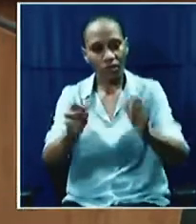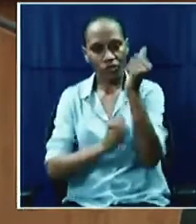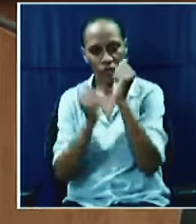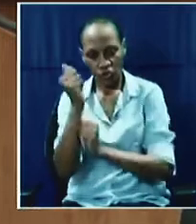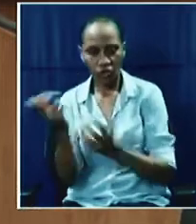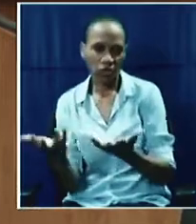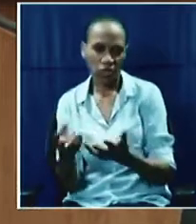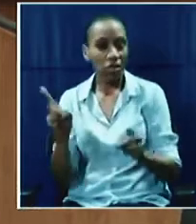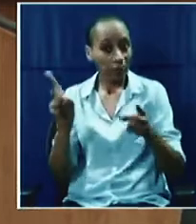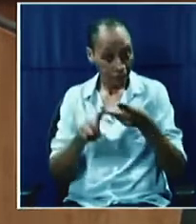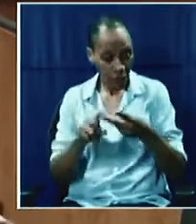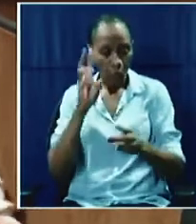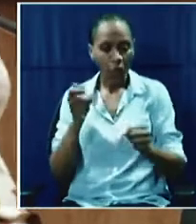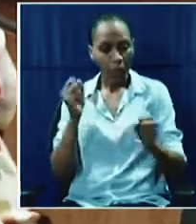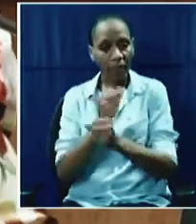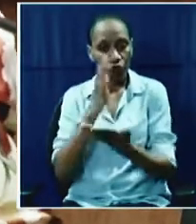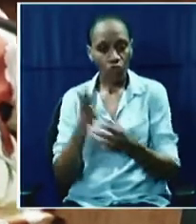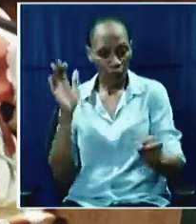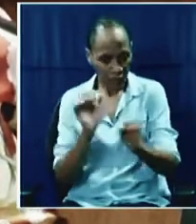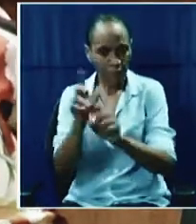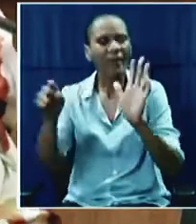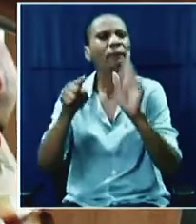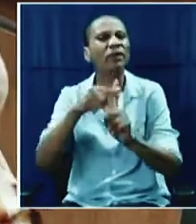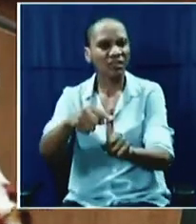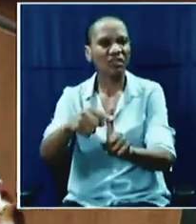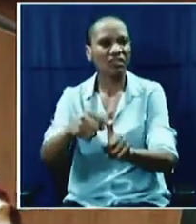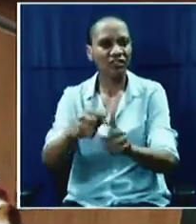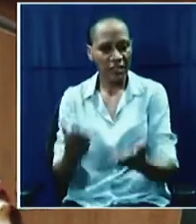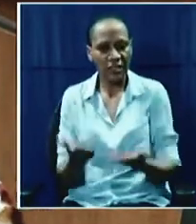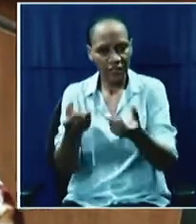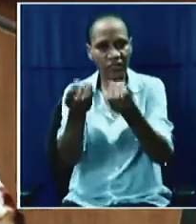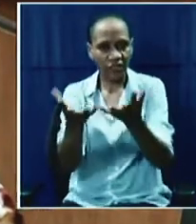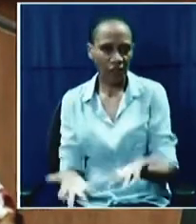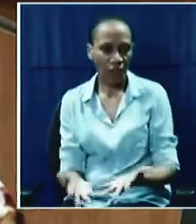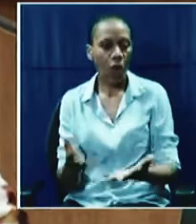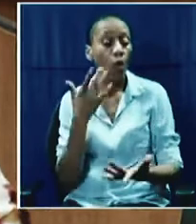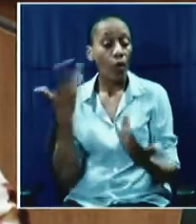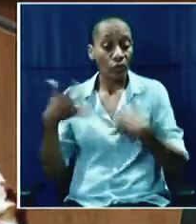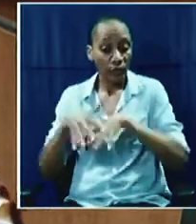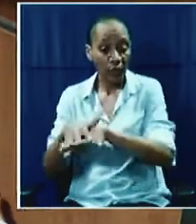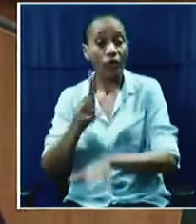also maximize impact on service delivery. And by implementing